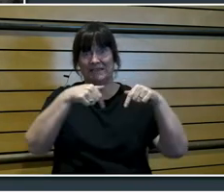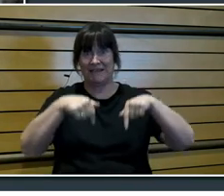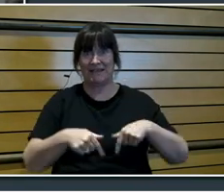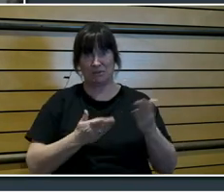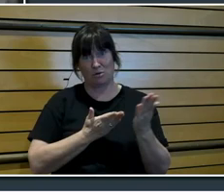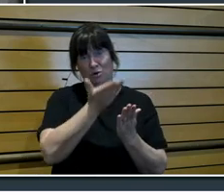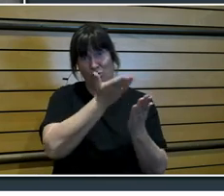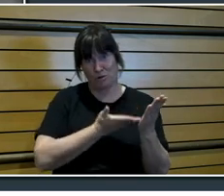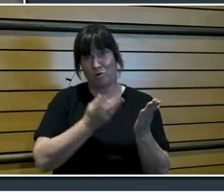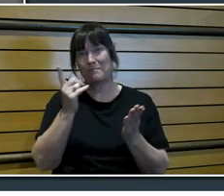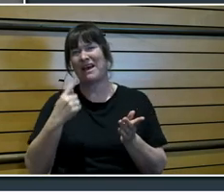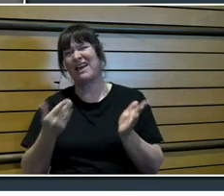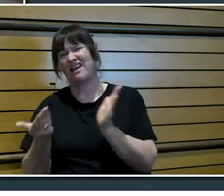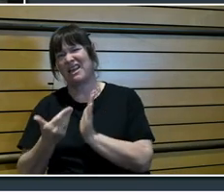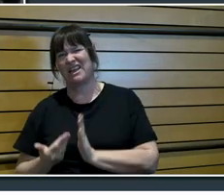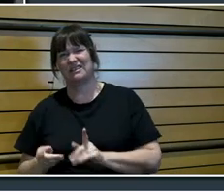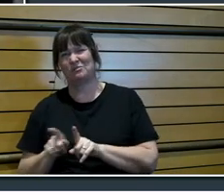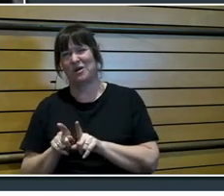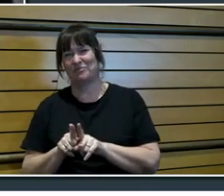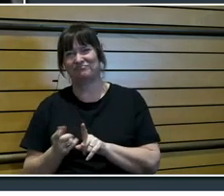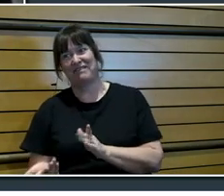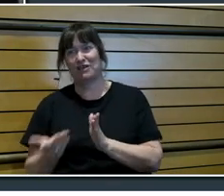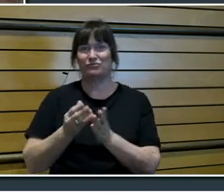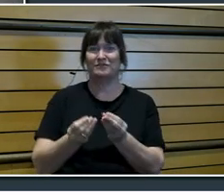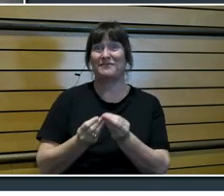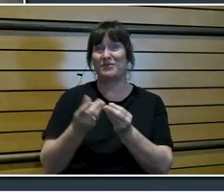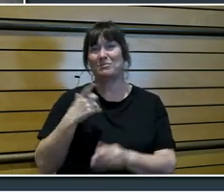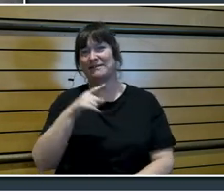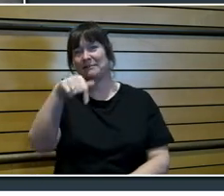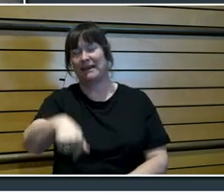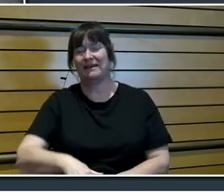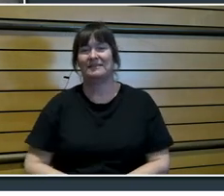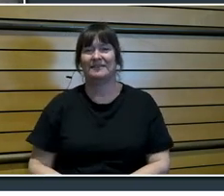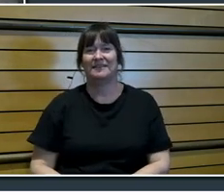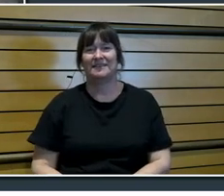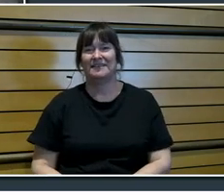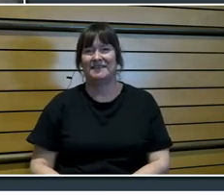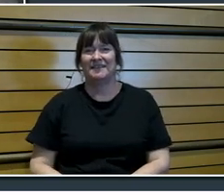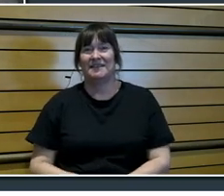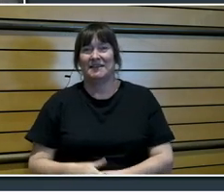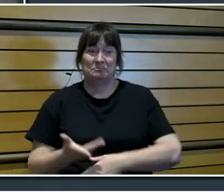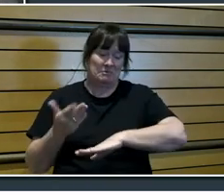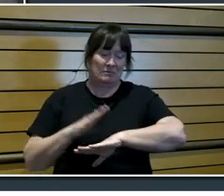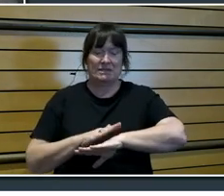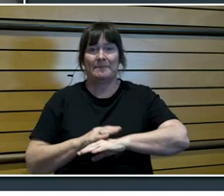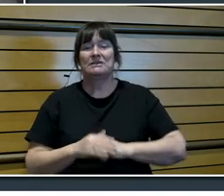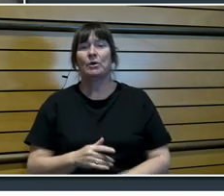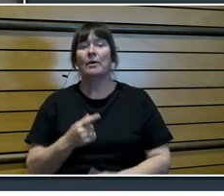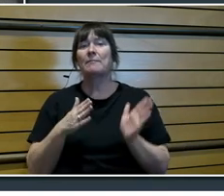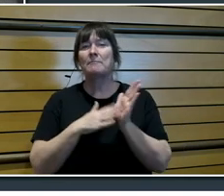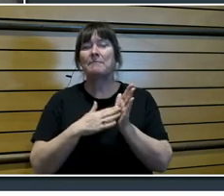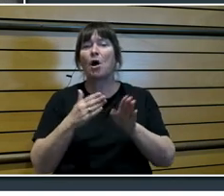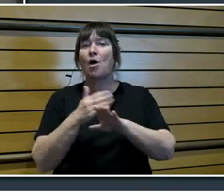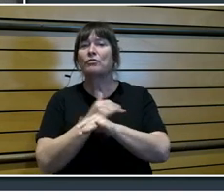add to it just to add some value for actually being here and taking up the time. I'm a member of the